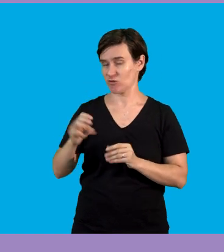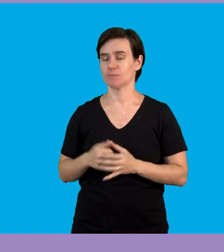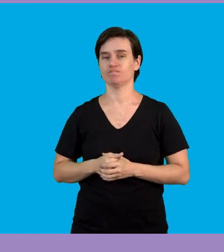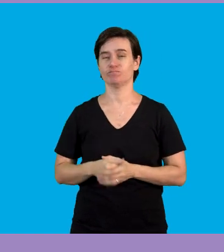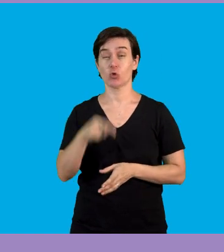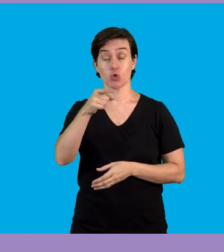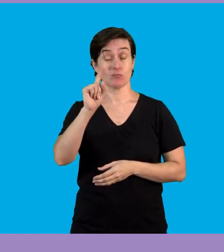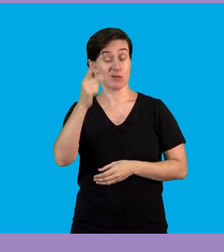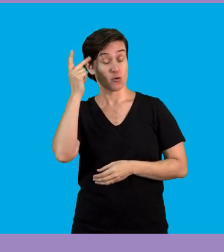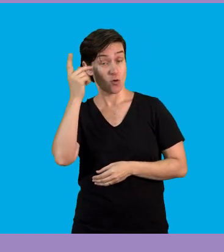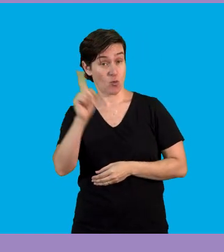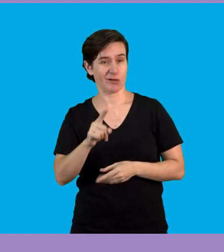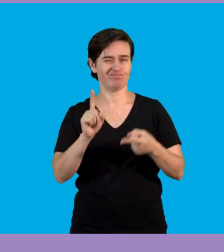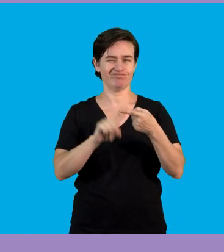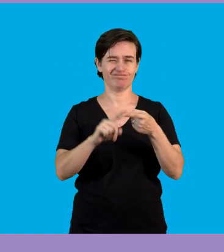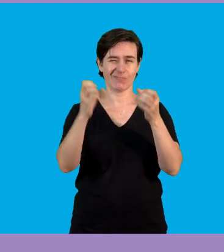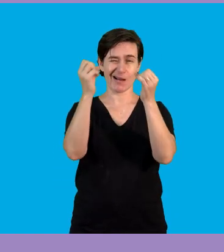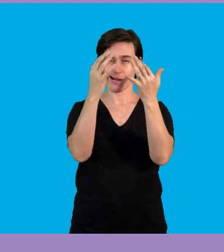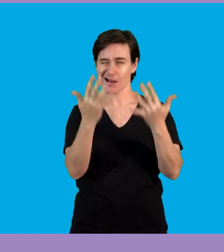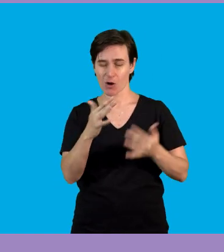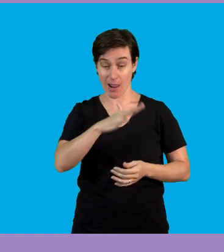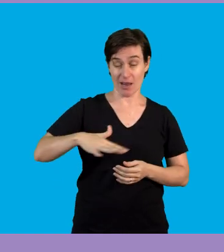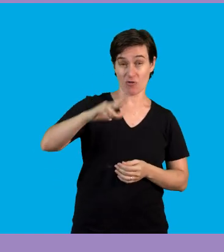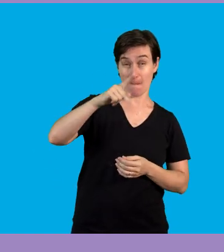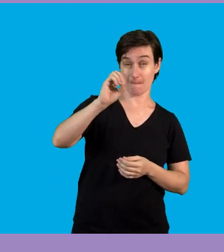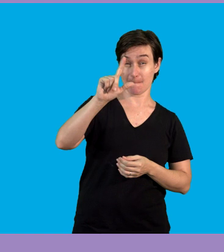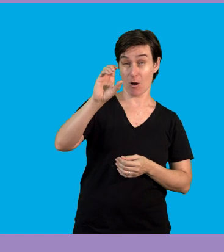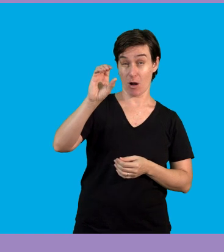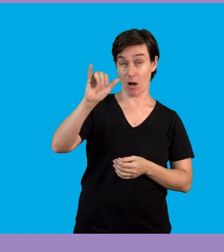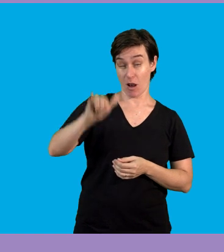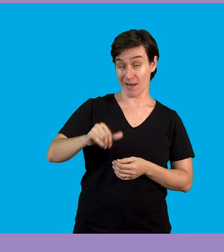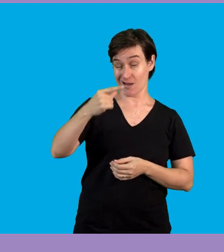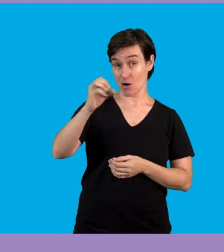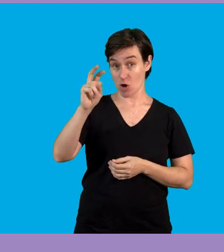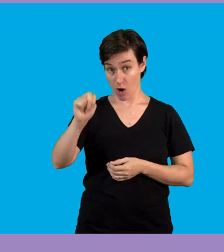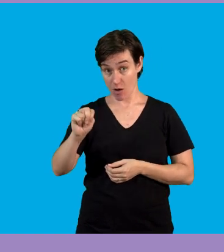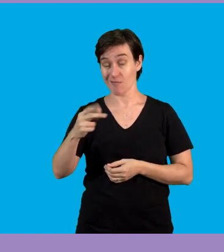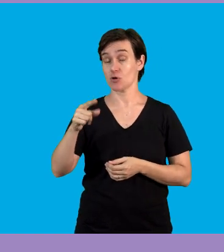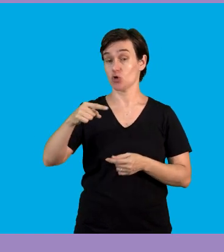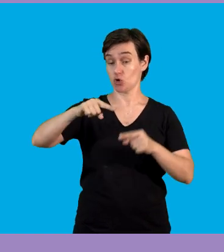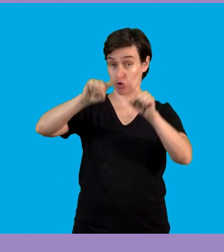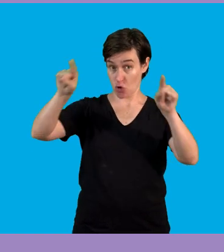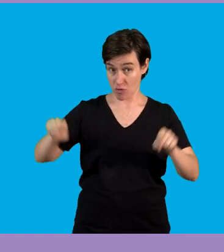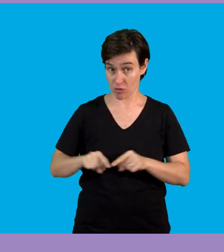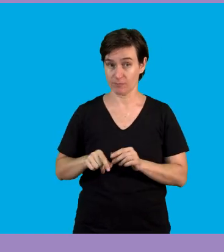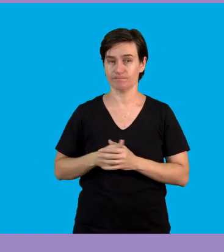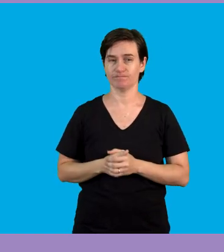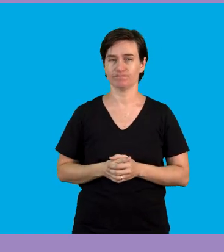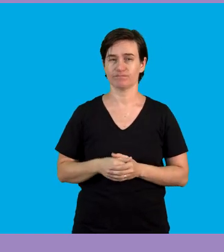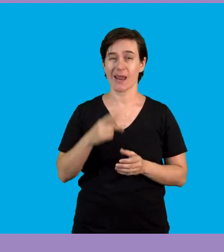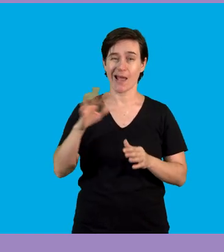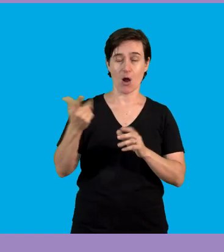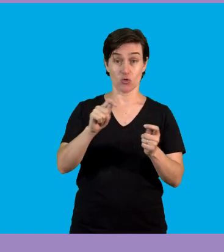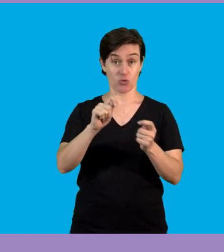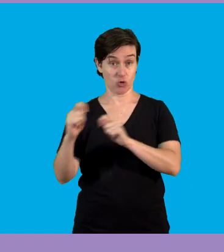You should know how to calculate the area of polygons and circles, and also the conversions for the